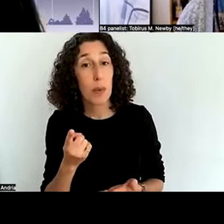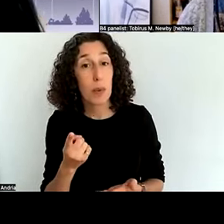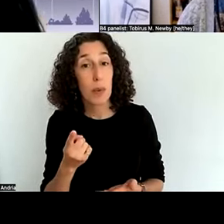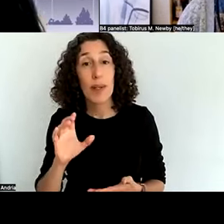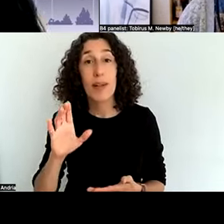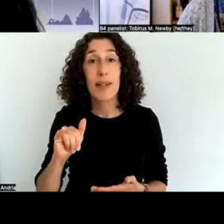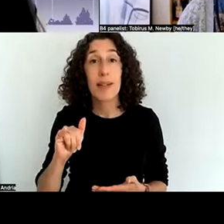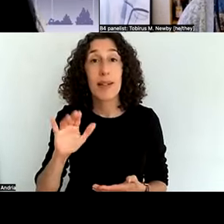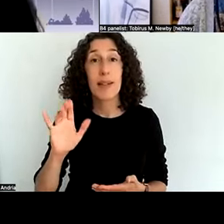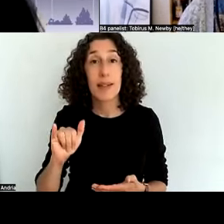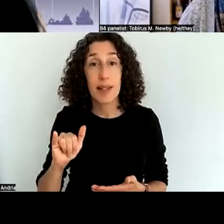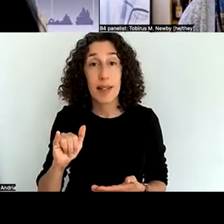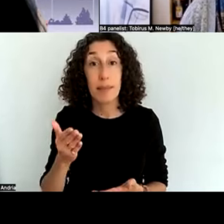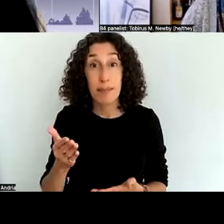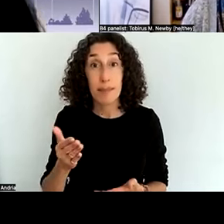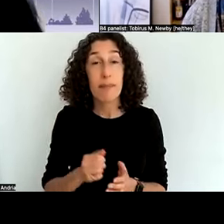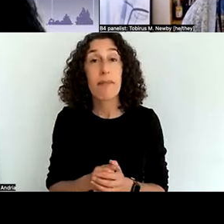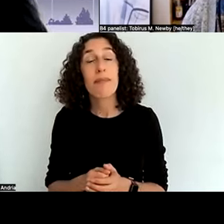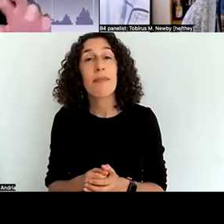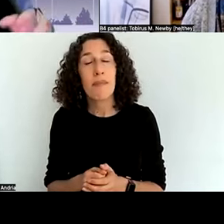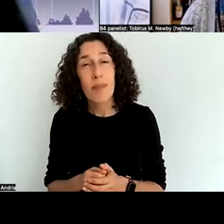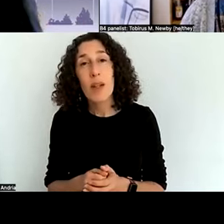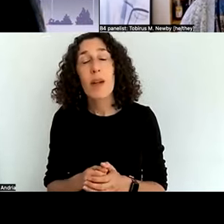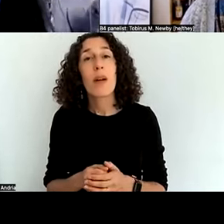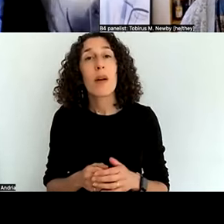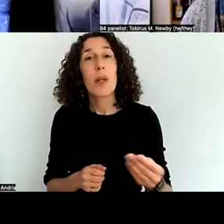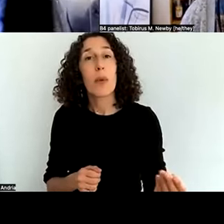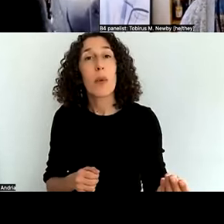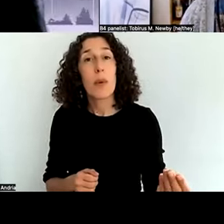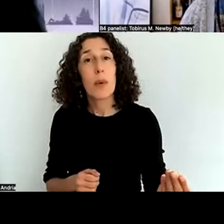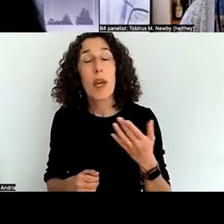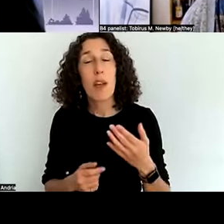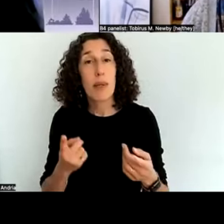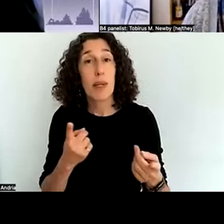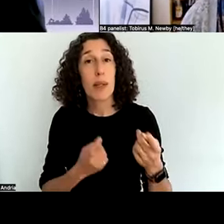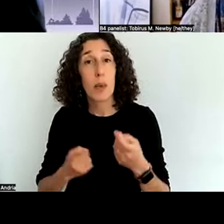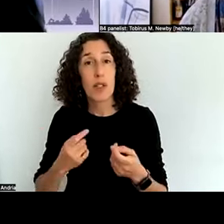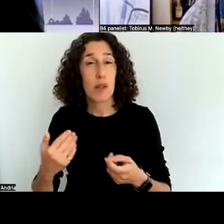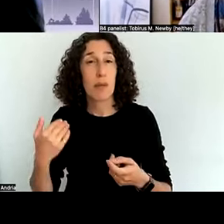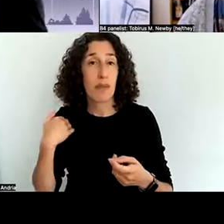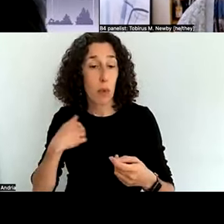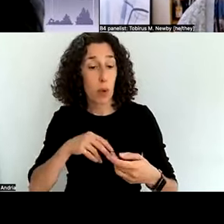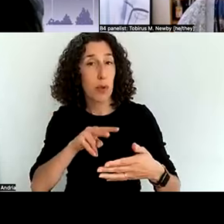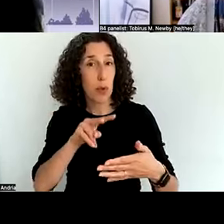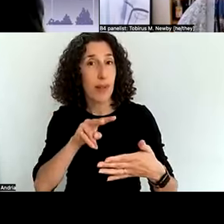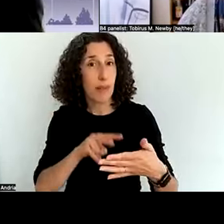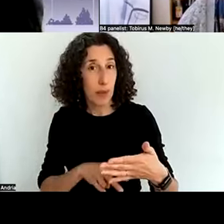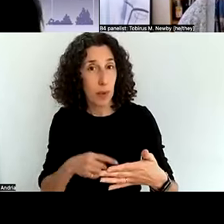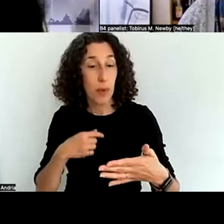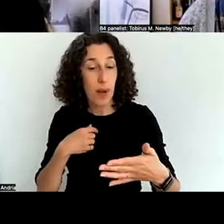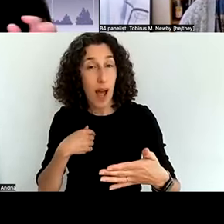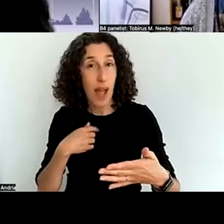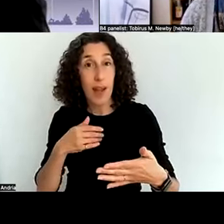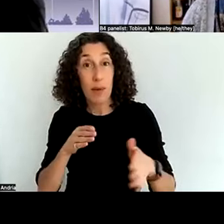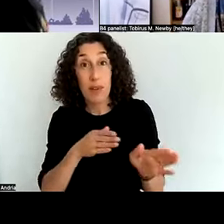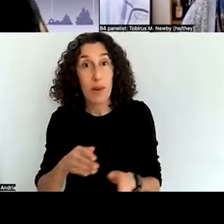when I first got these questions, I tried to jot down the things that came to mind, and now I'm like, oh, I want to add